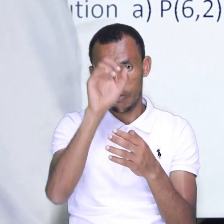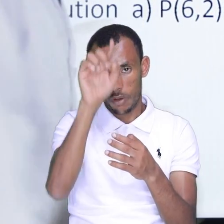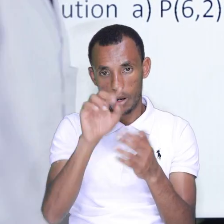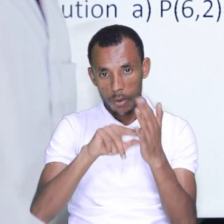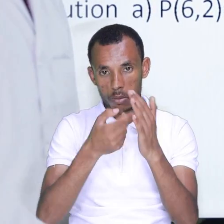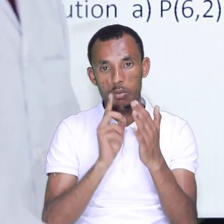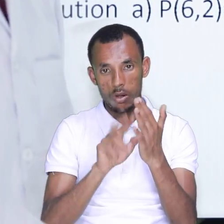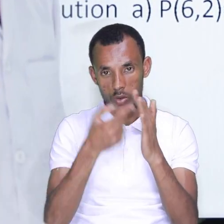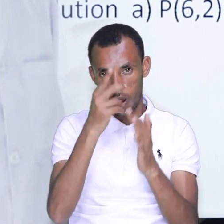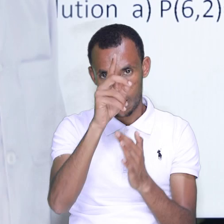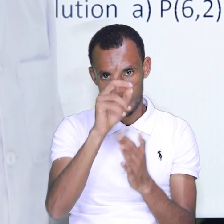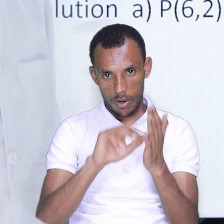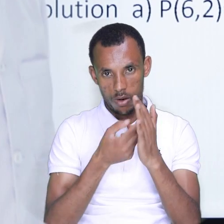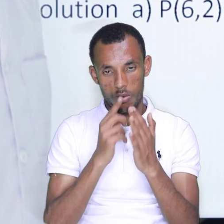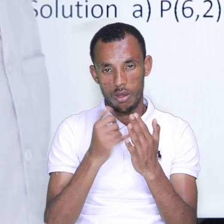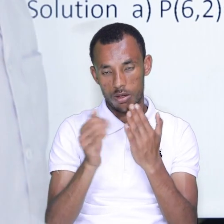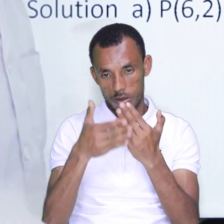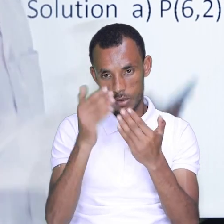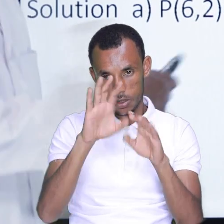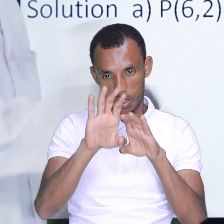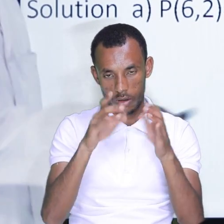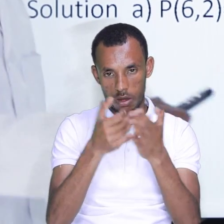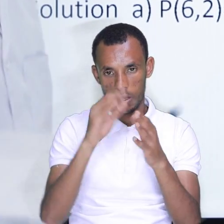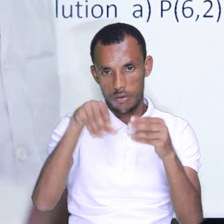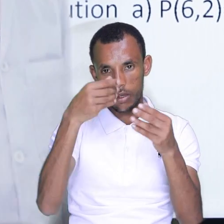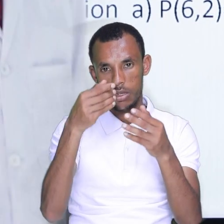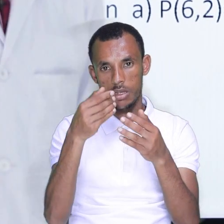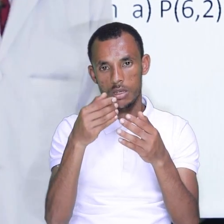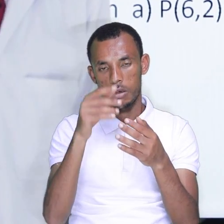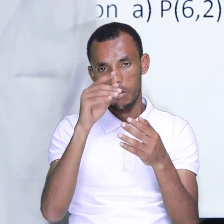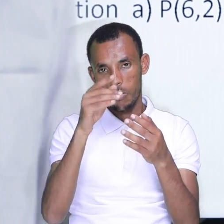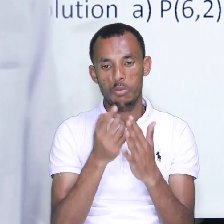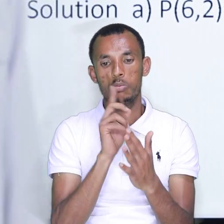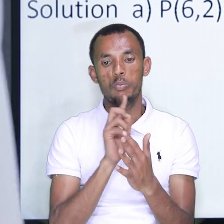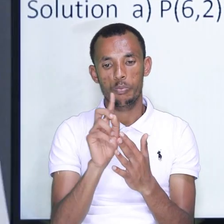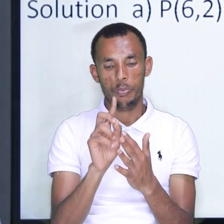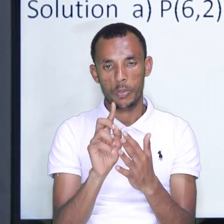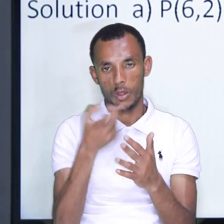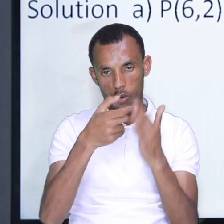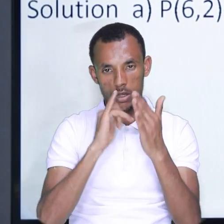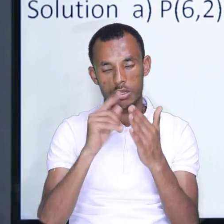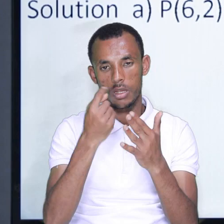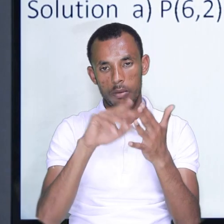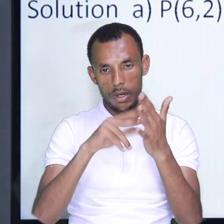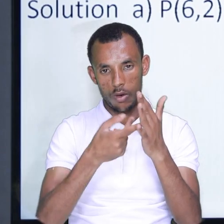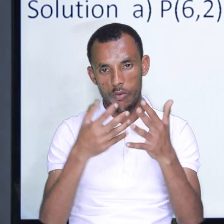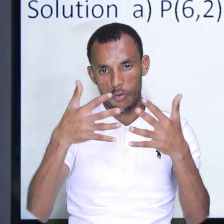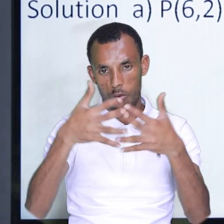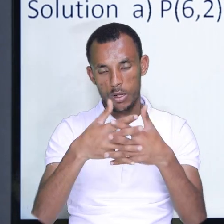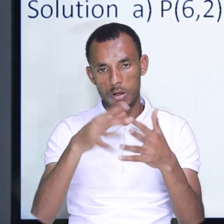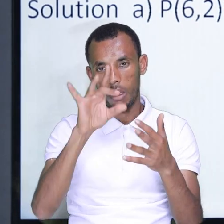1. When this one is simplified, it gives a result to be equal to 1. What is the meaning of combination of